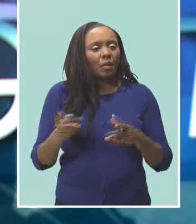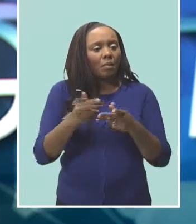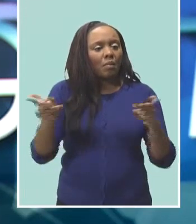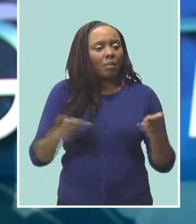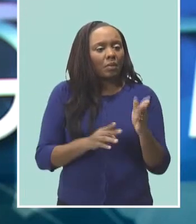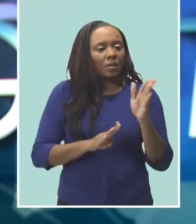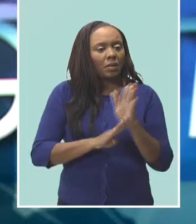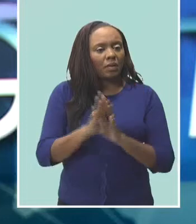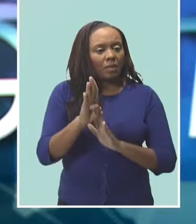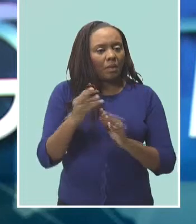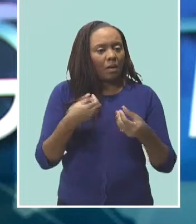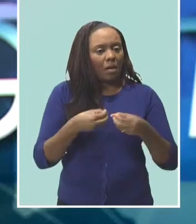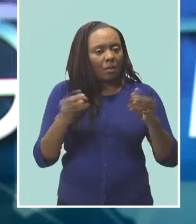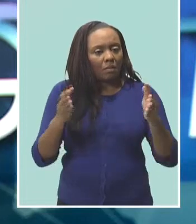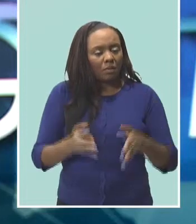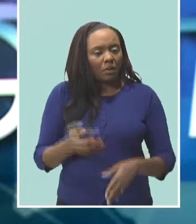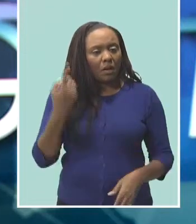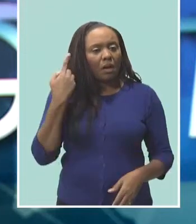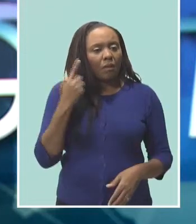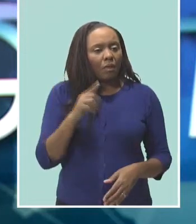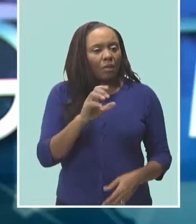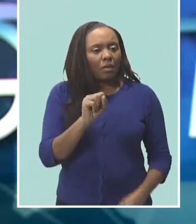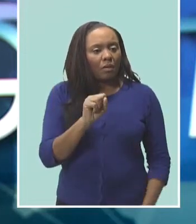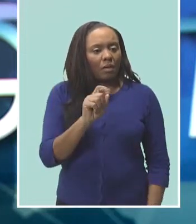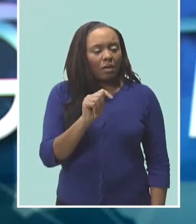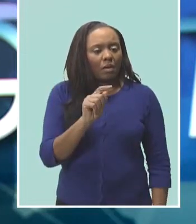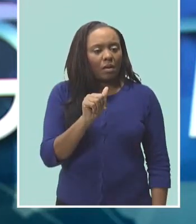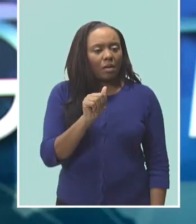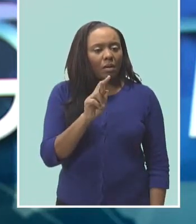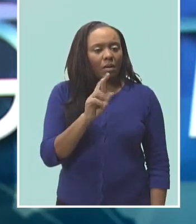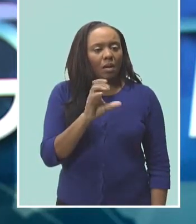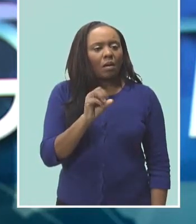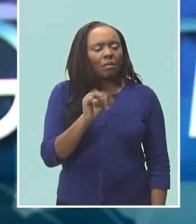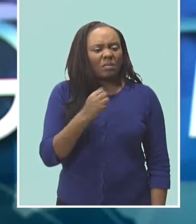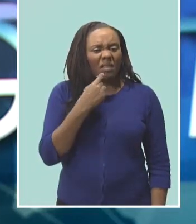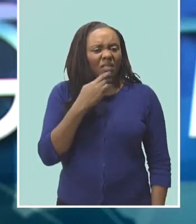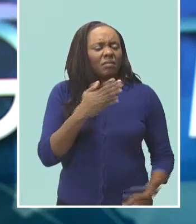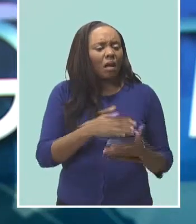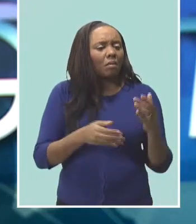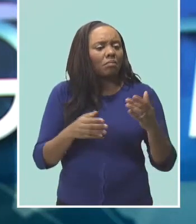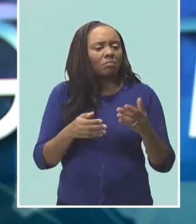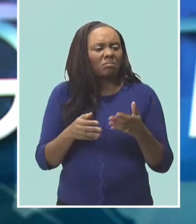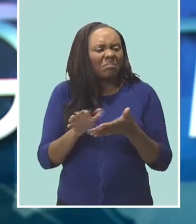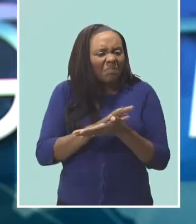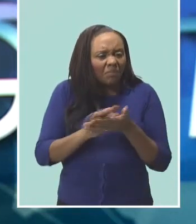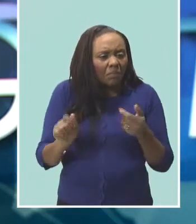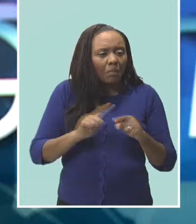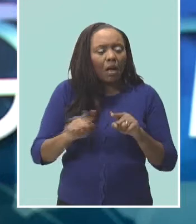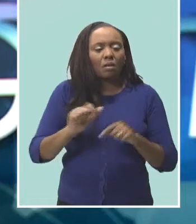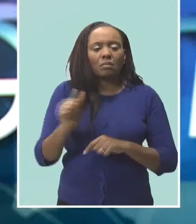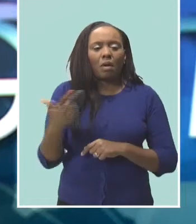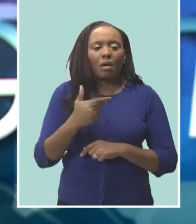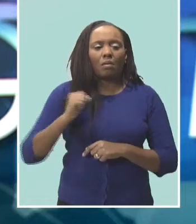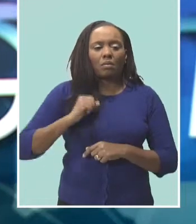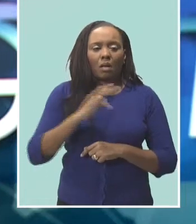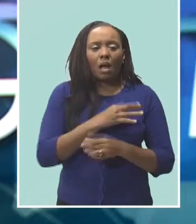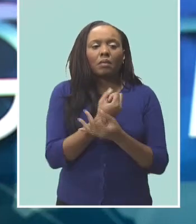for the Nation Group, Frank Griffith, says while there was some damage to the property, all staff members were safe and accounted